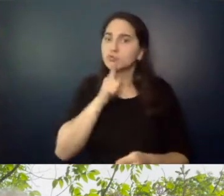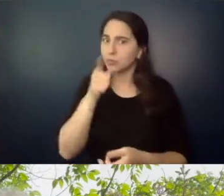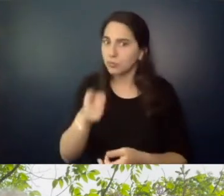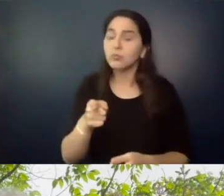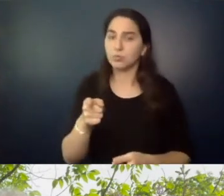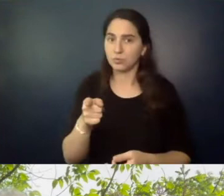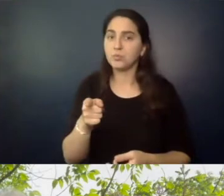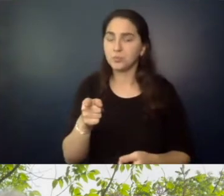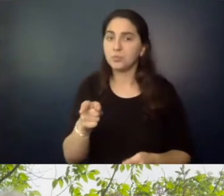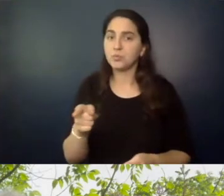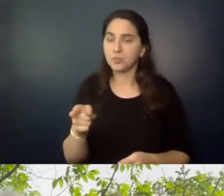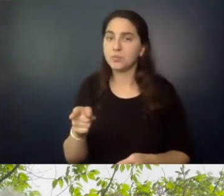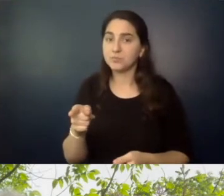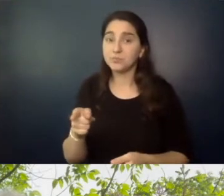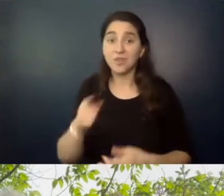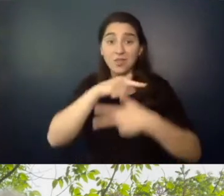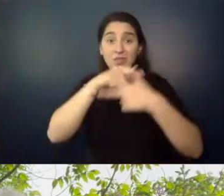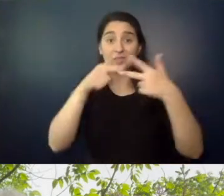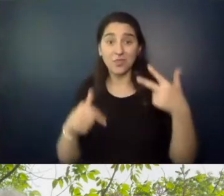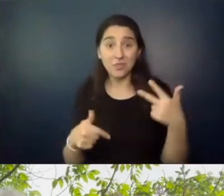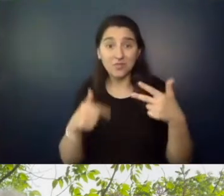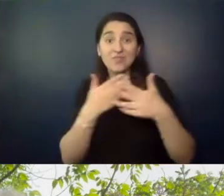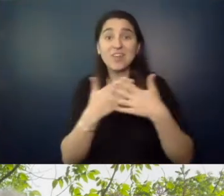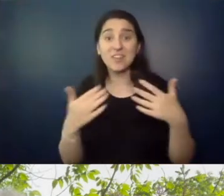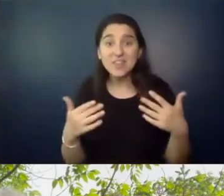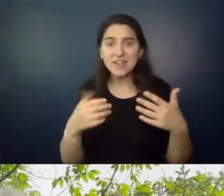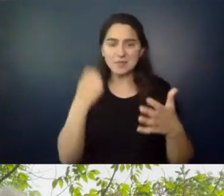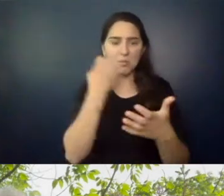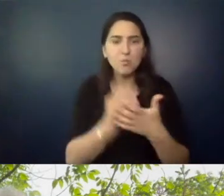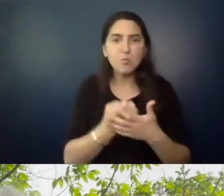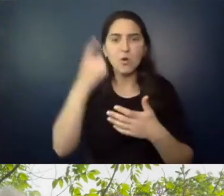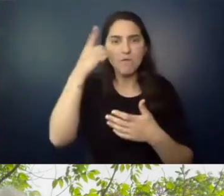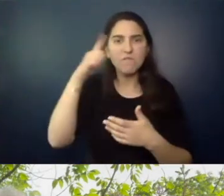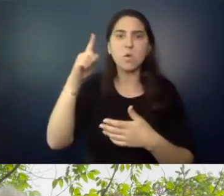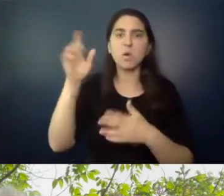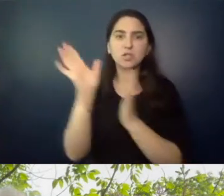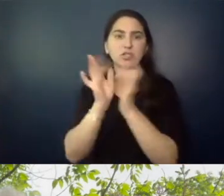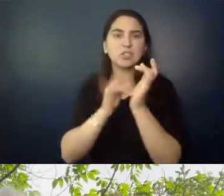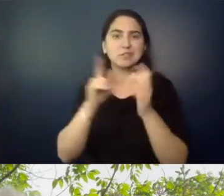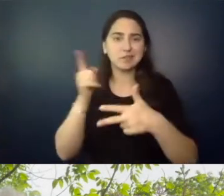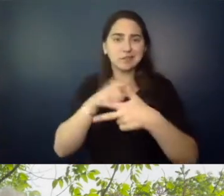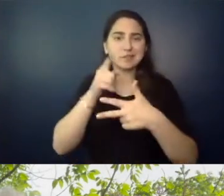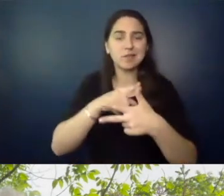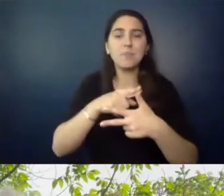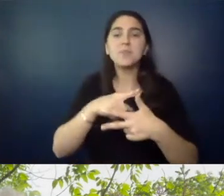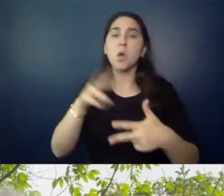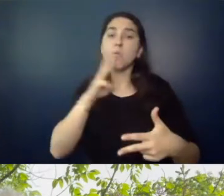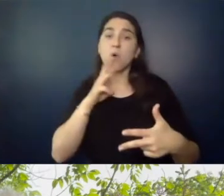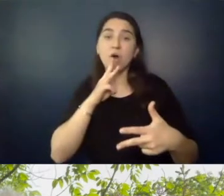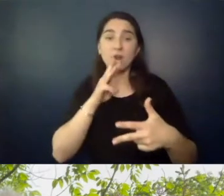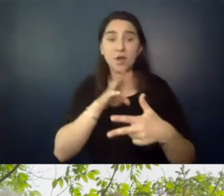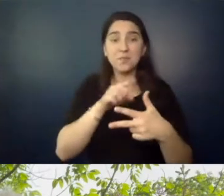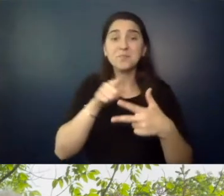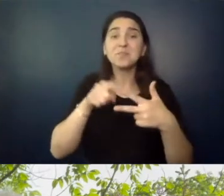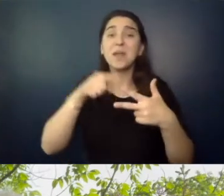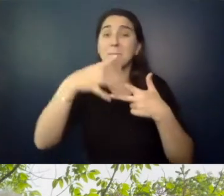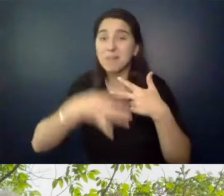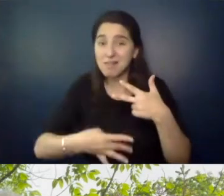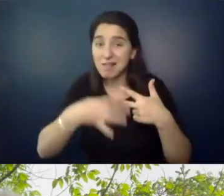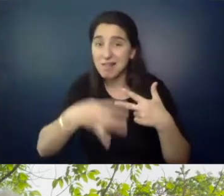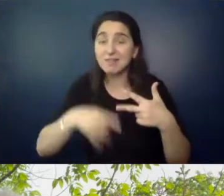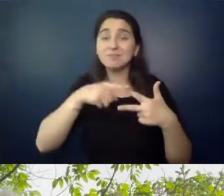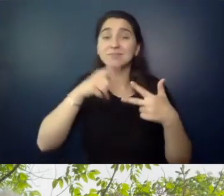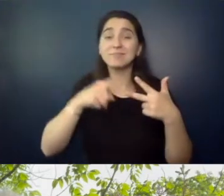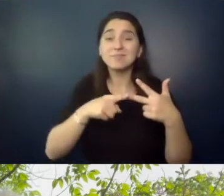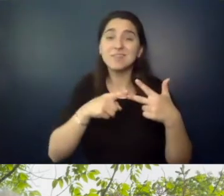the Spirit is the truth. For these are three that testify, the Spirit, the